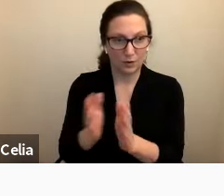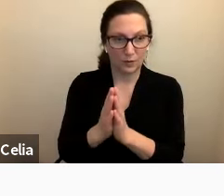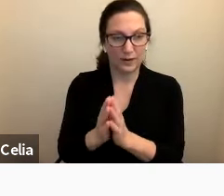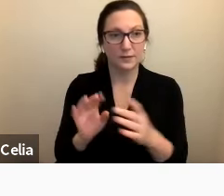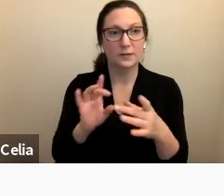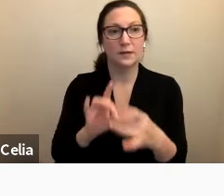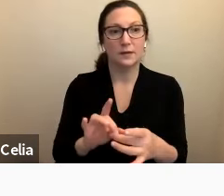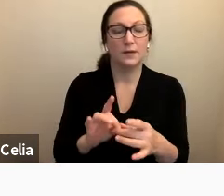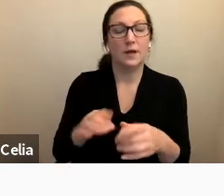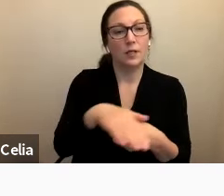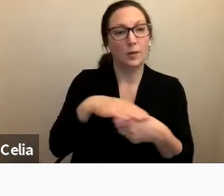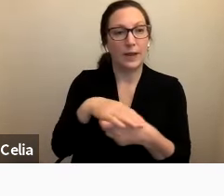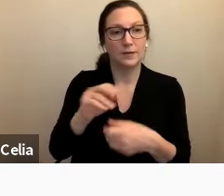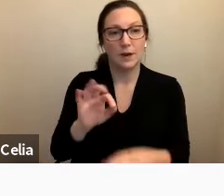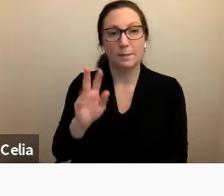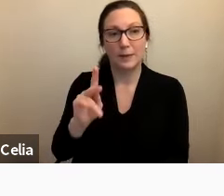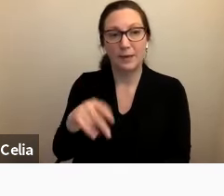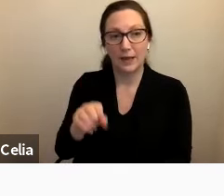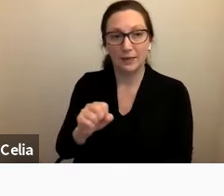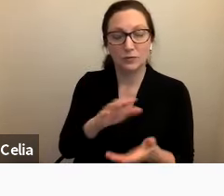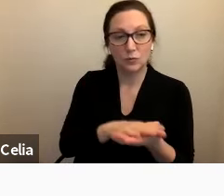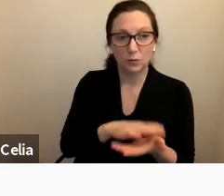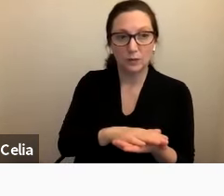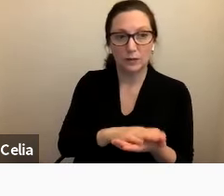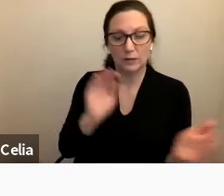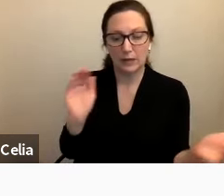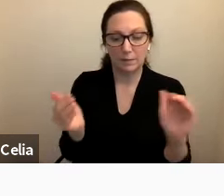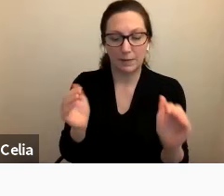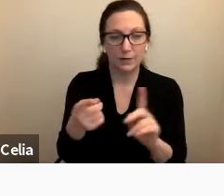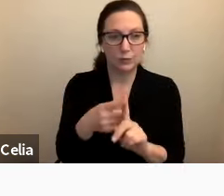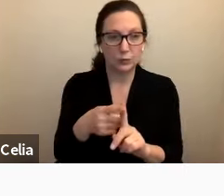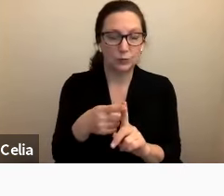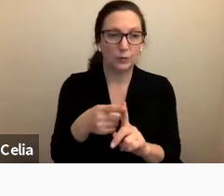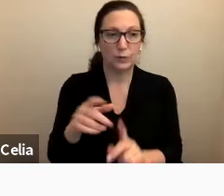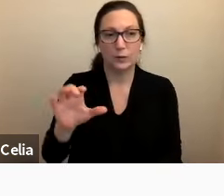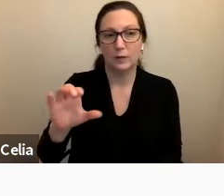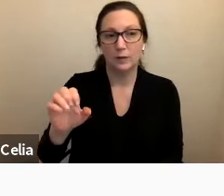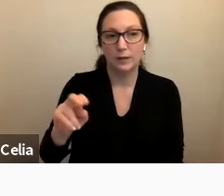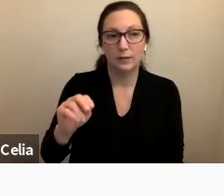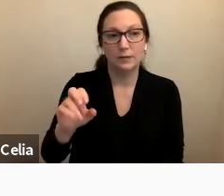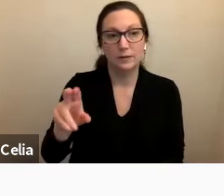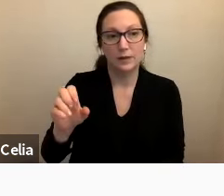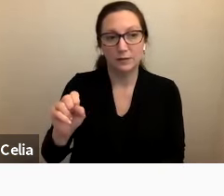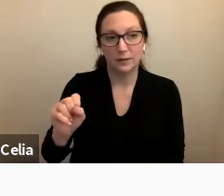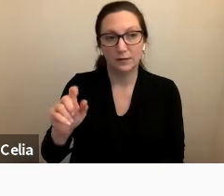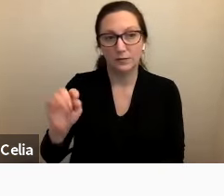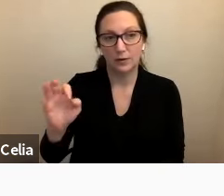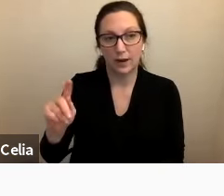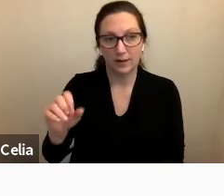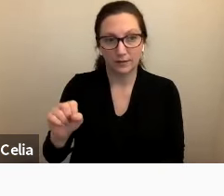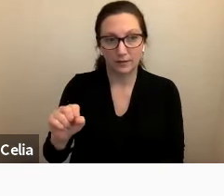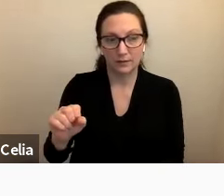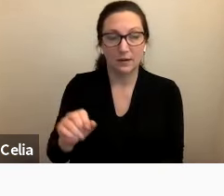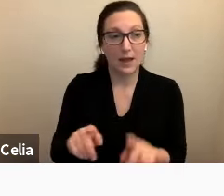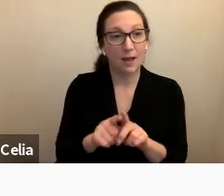of BPS schools in relation to the census tracts. So you can see as I hover